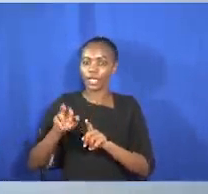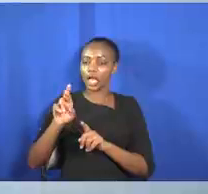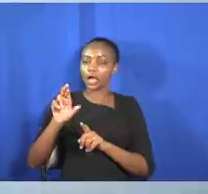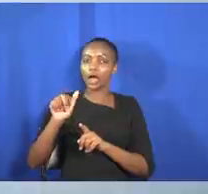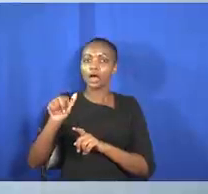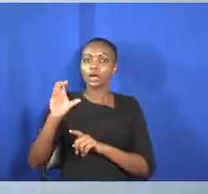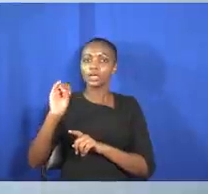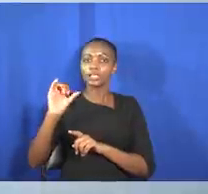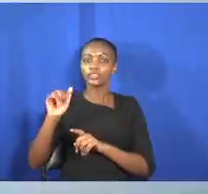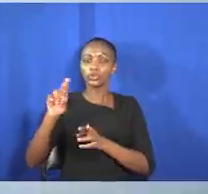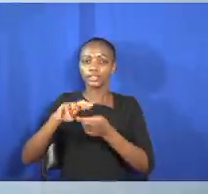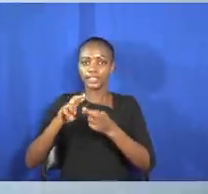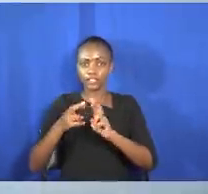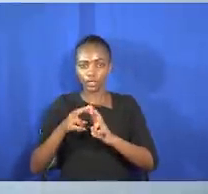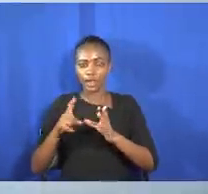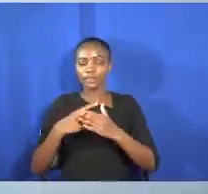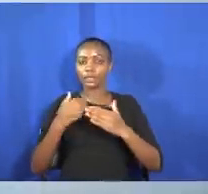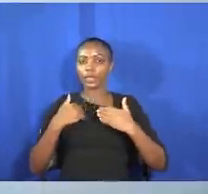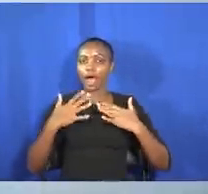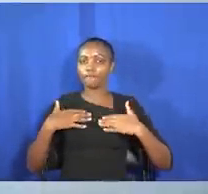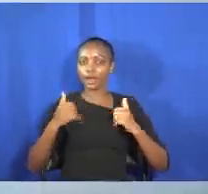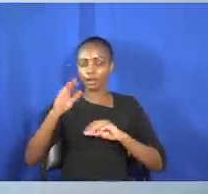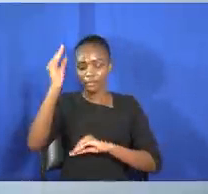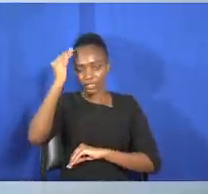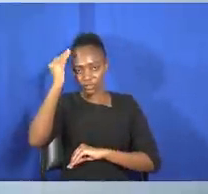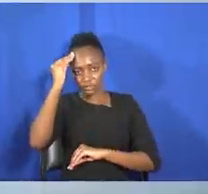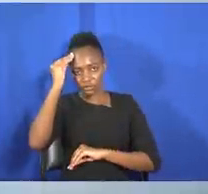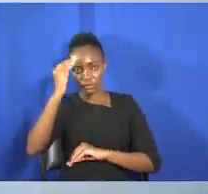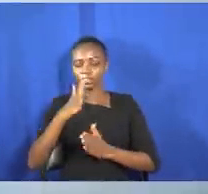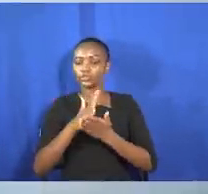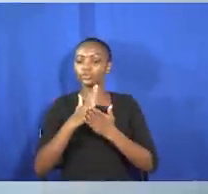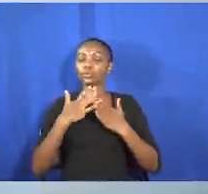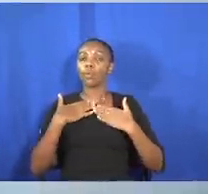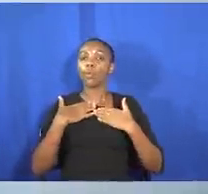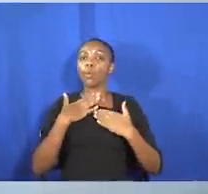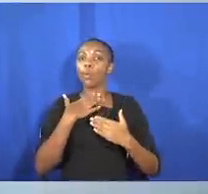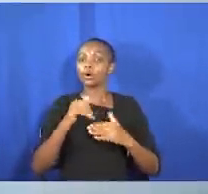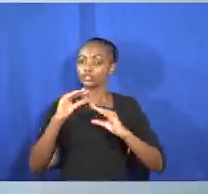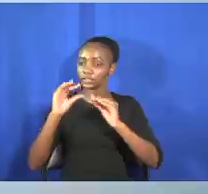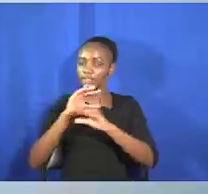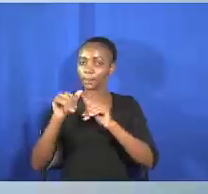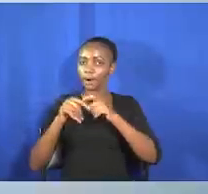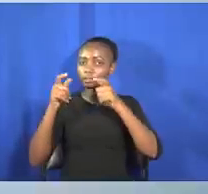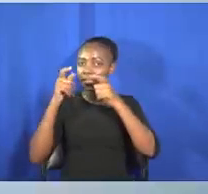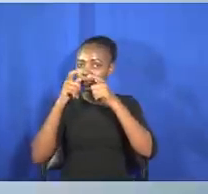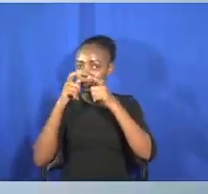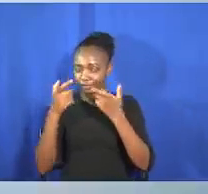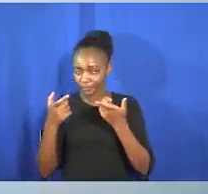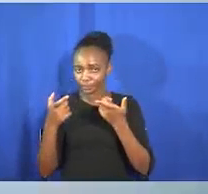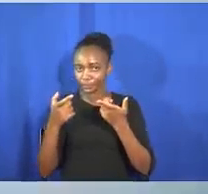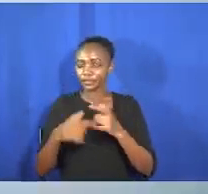racial relations. Then there is the health education. So not only we want to teach our runners about HIV and AIDS,